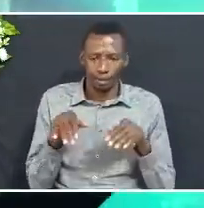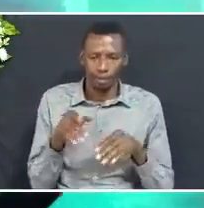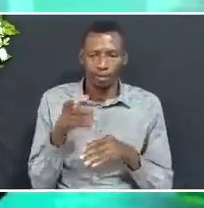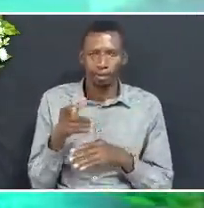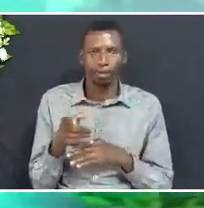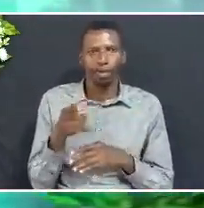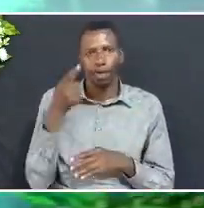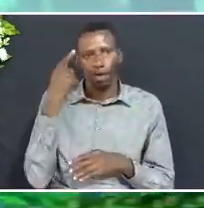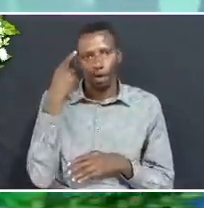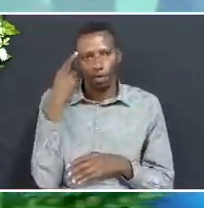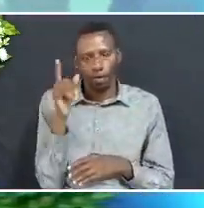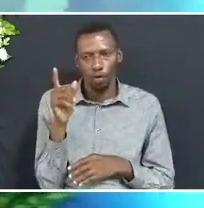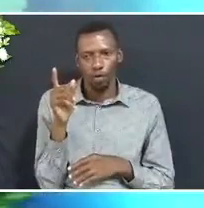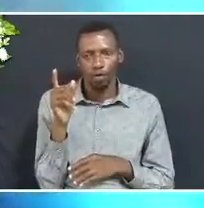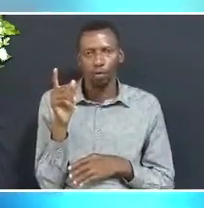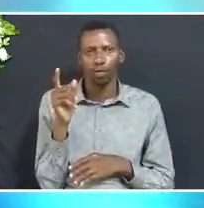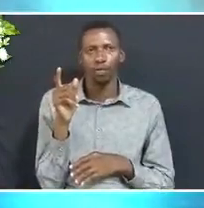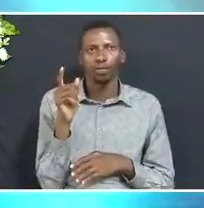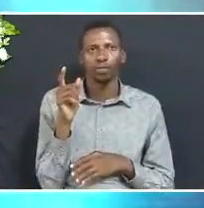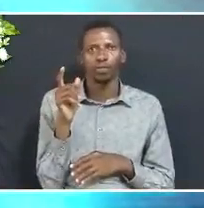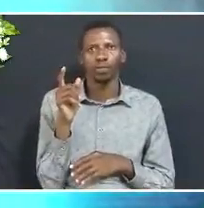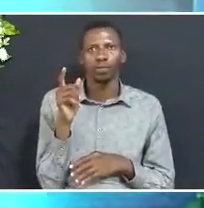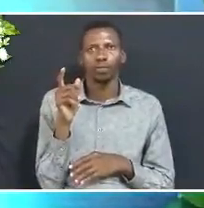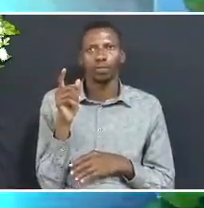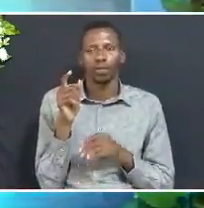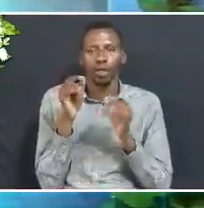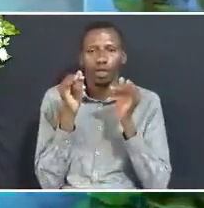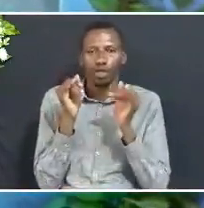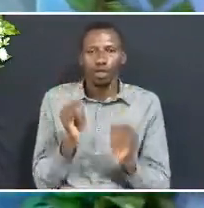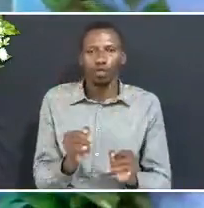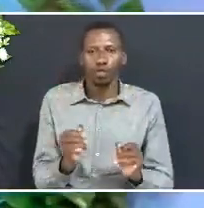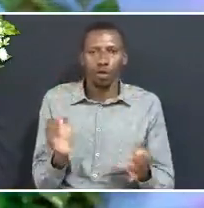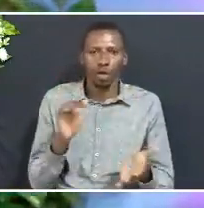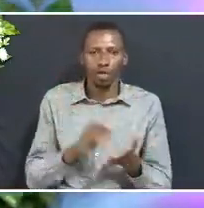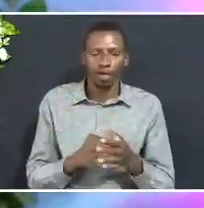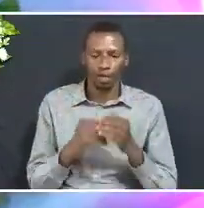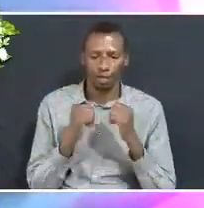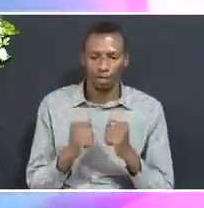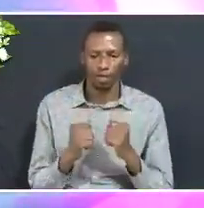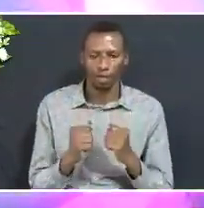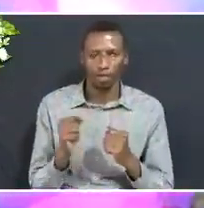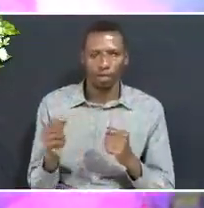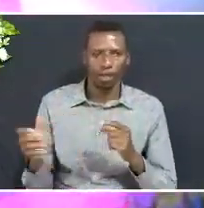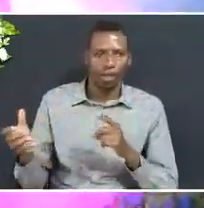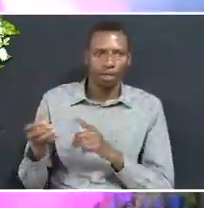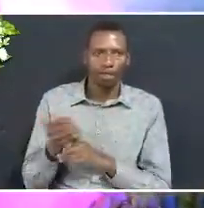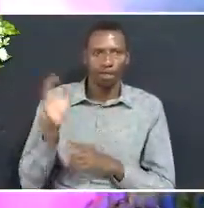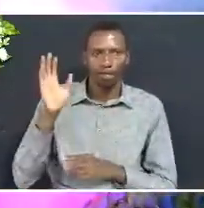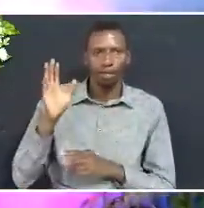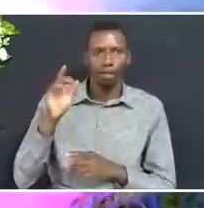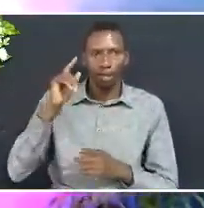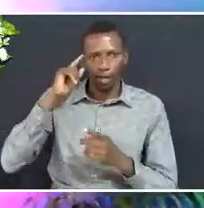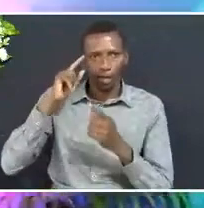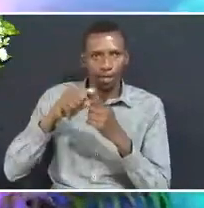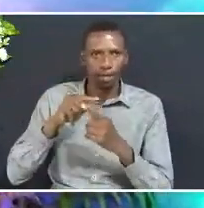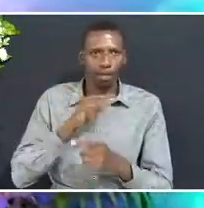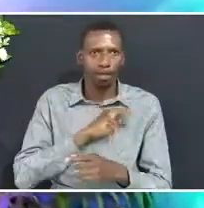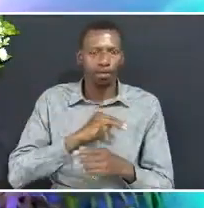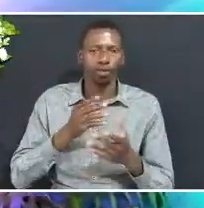for the renewed strength for me to accomplish the purpose of my mission down